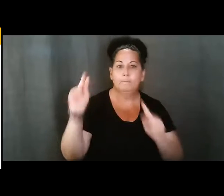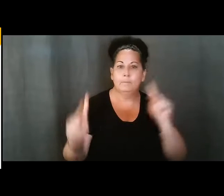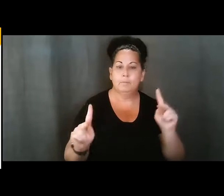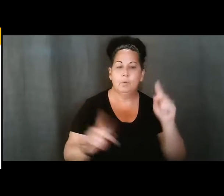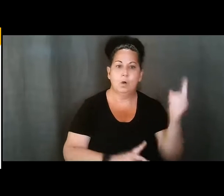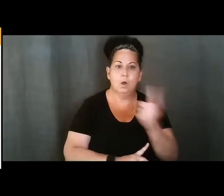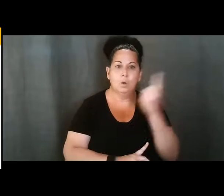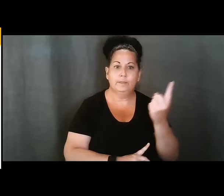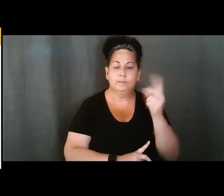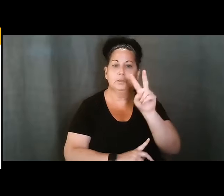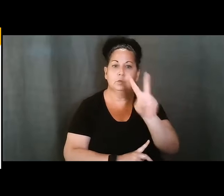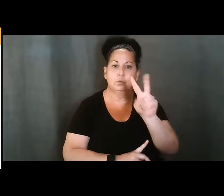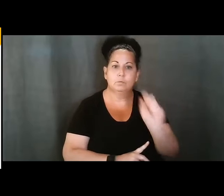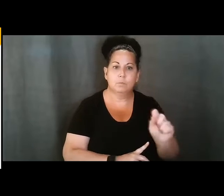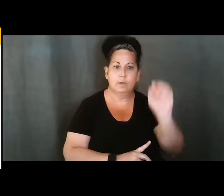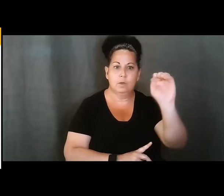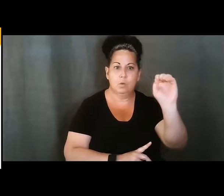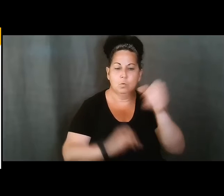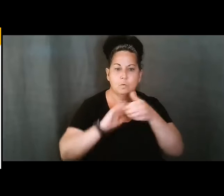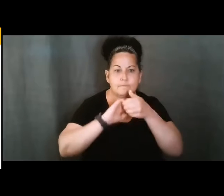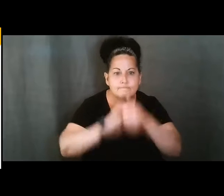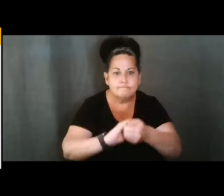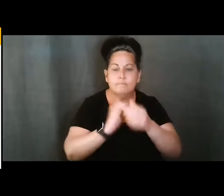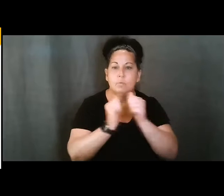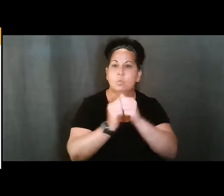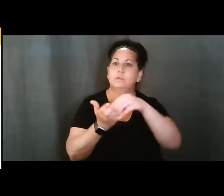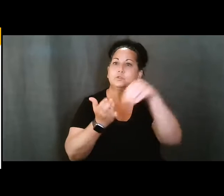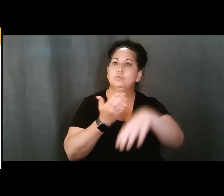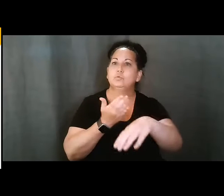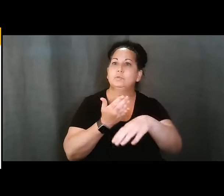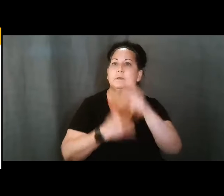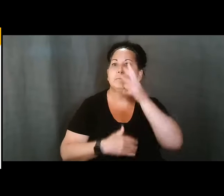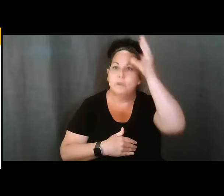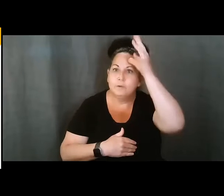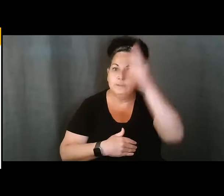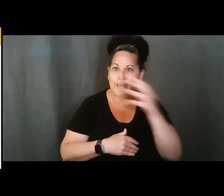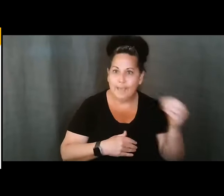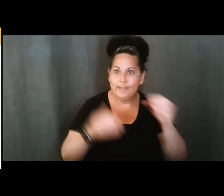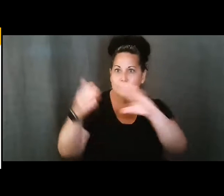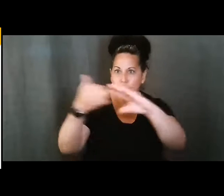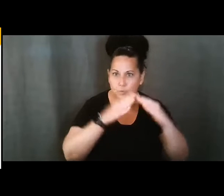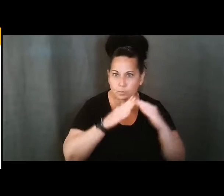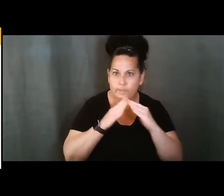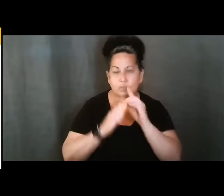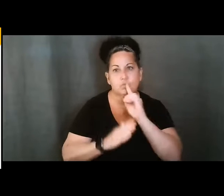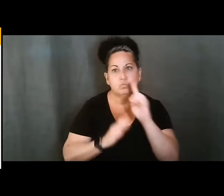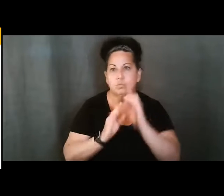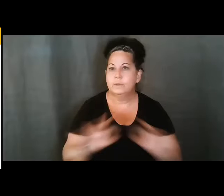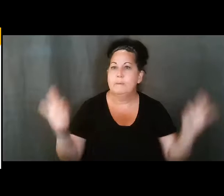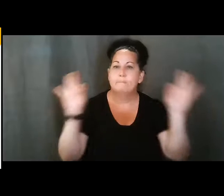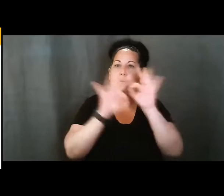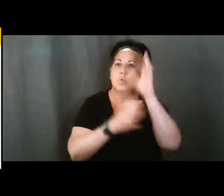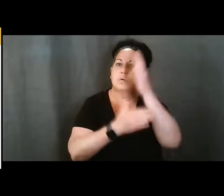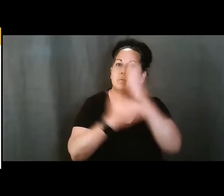2.0. Partnering with students, parents, and the community is a vital part of